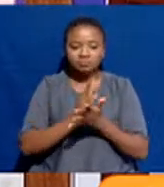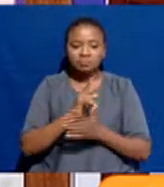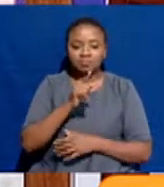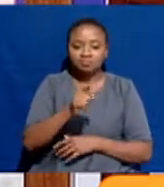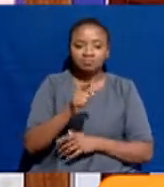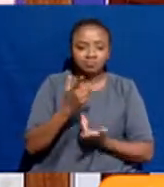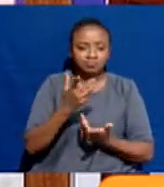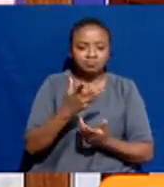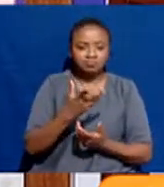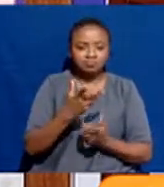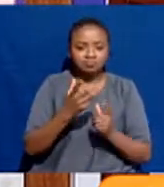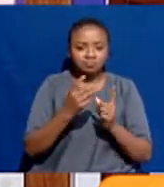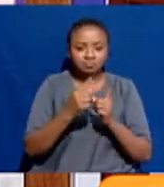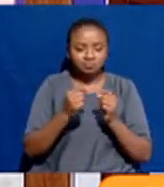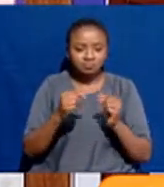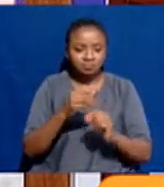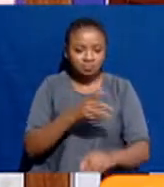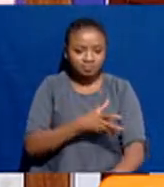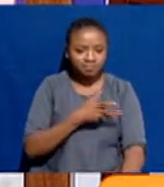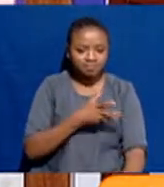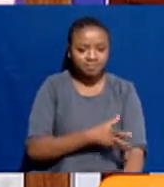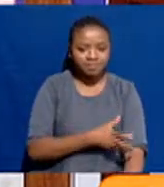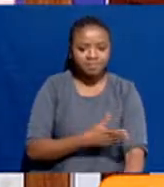and they do influence,